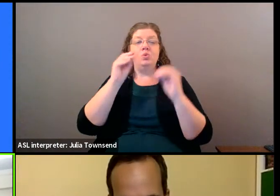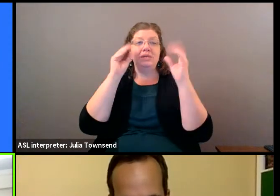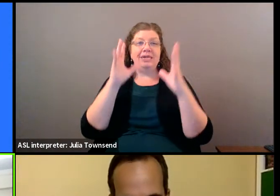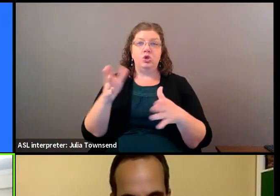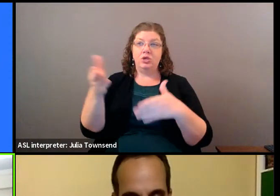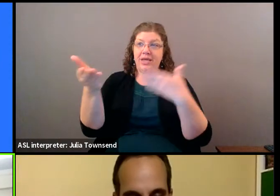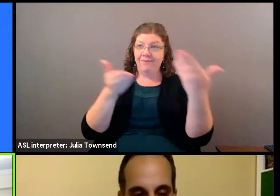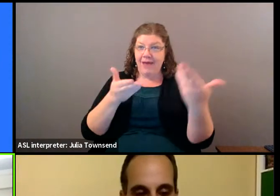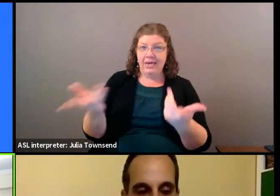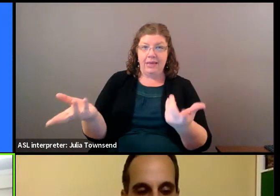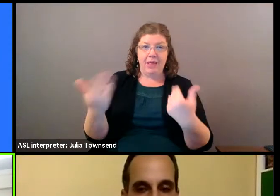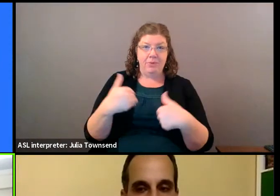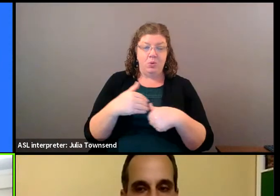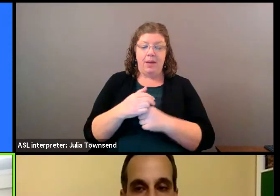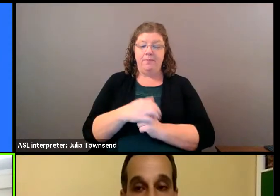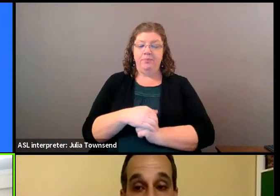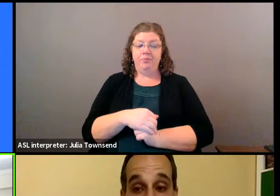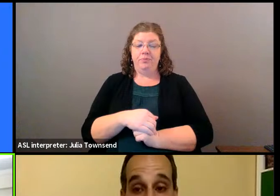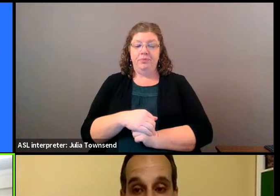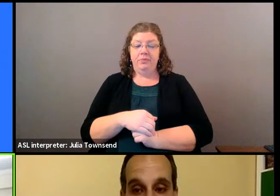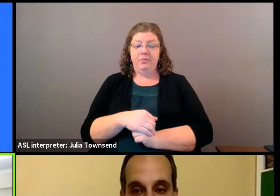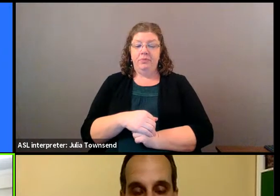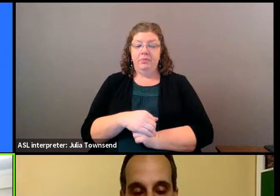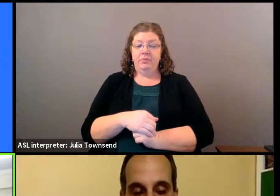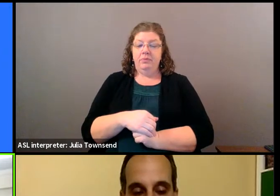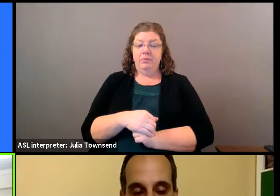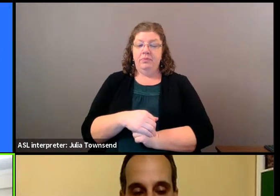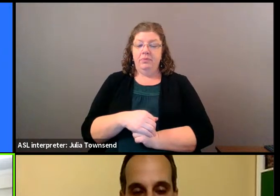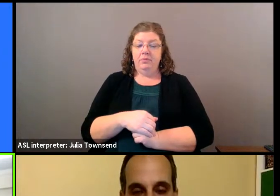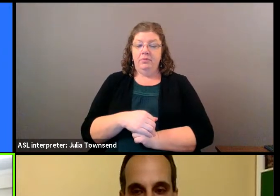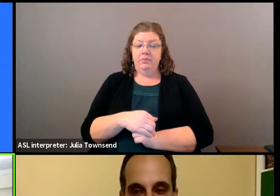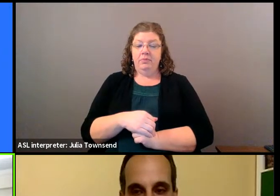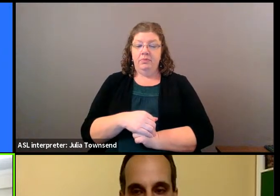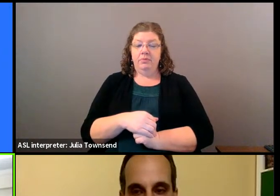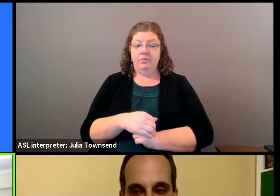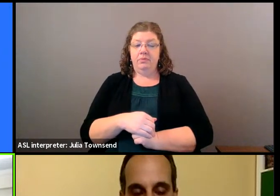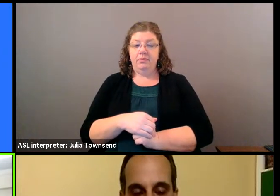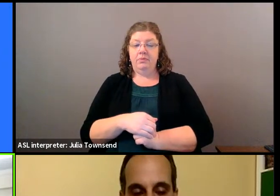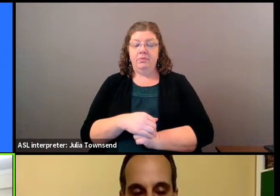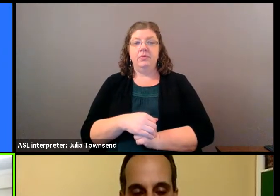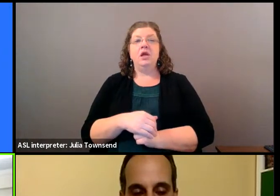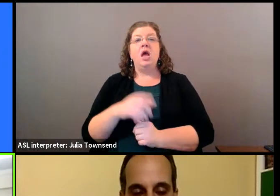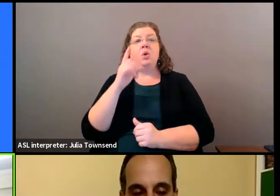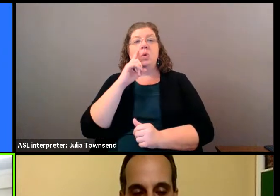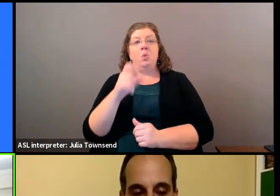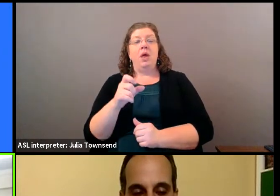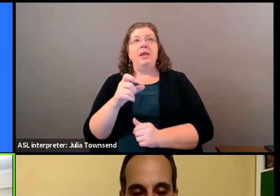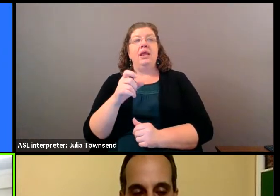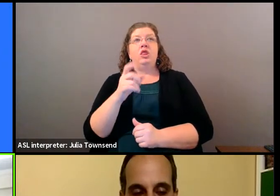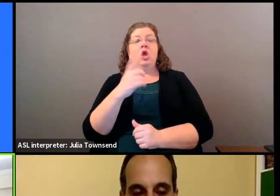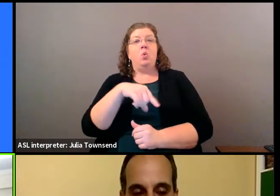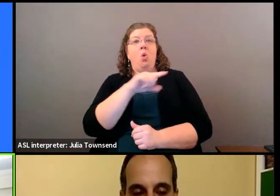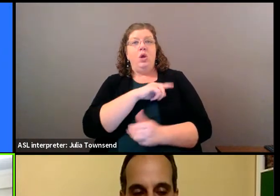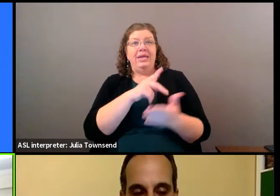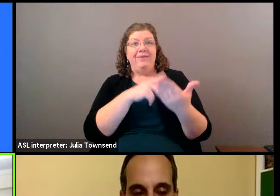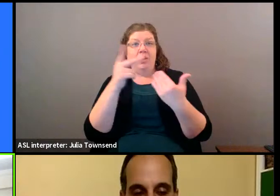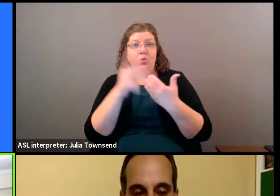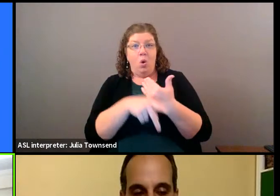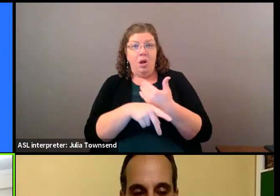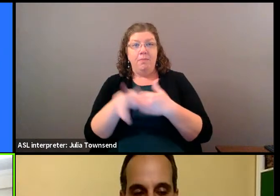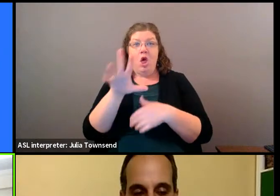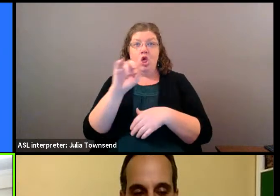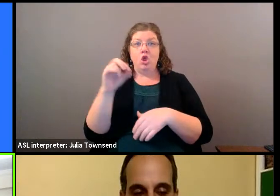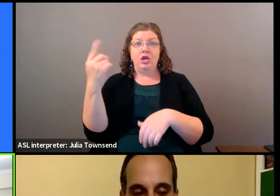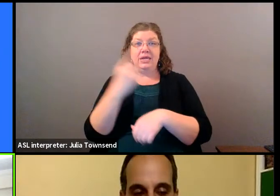them to come. It is our intention, and we do believe that the quality of the program and the 30-day window